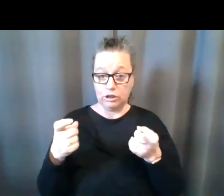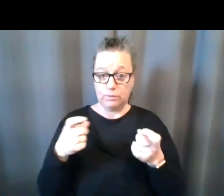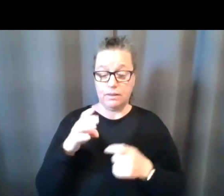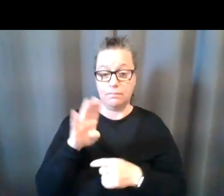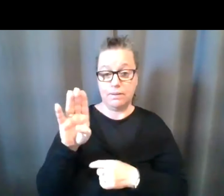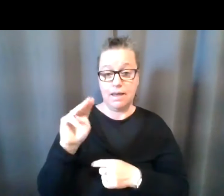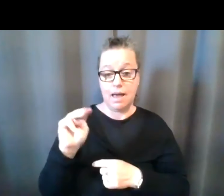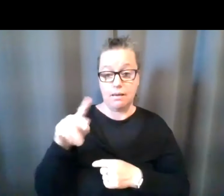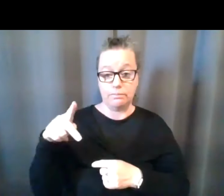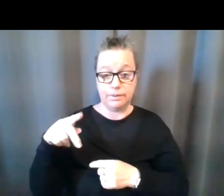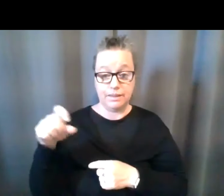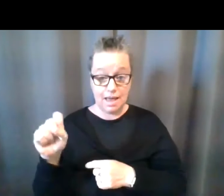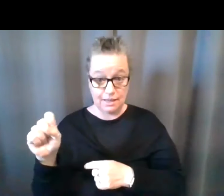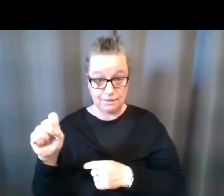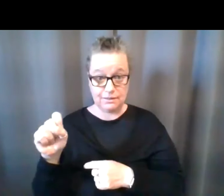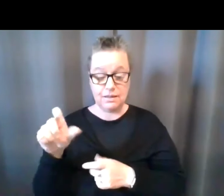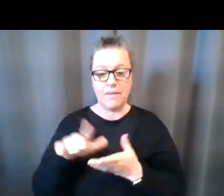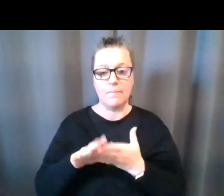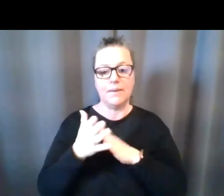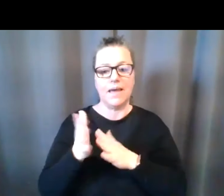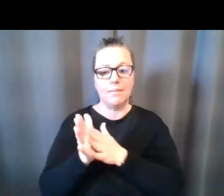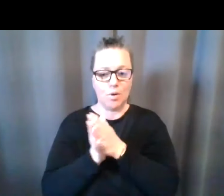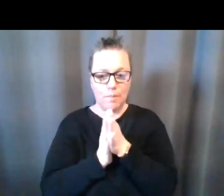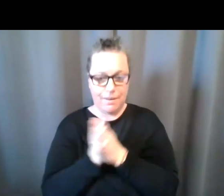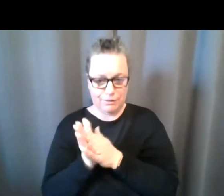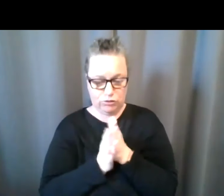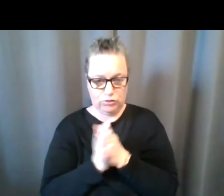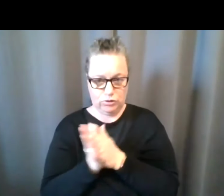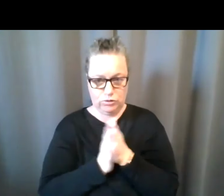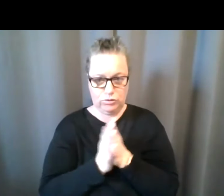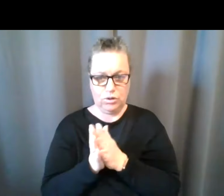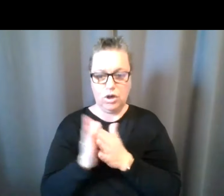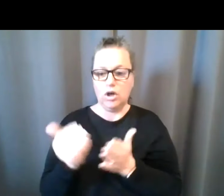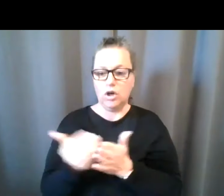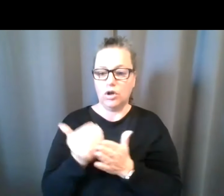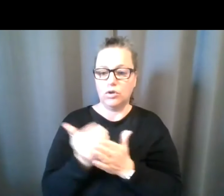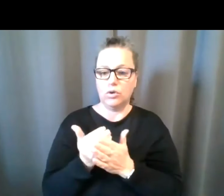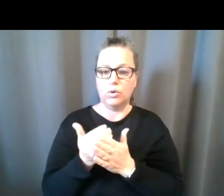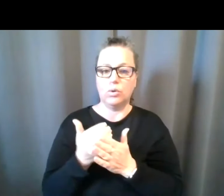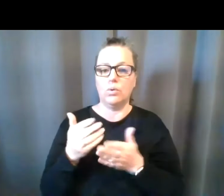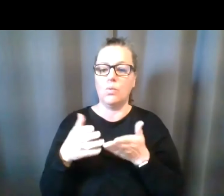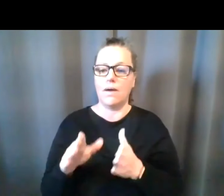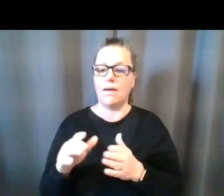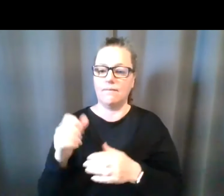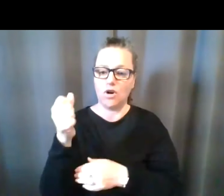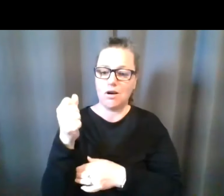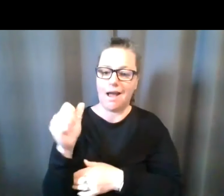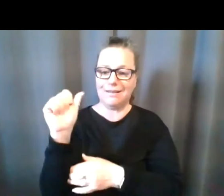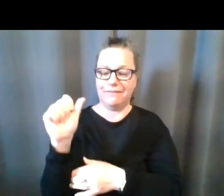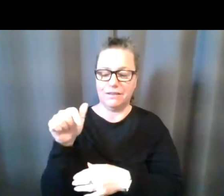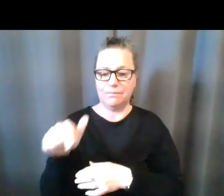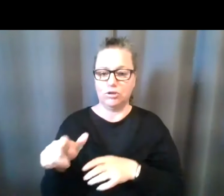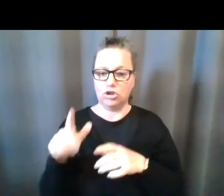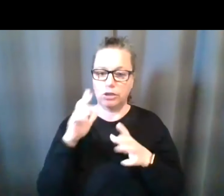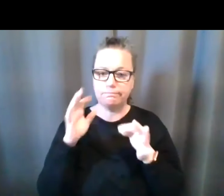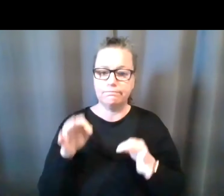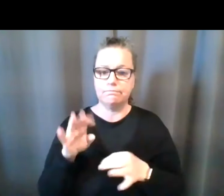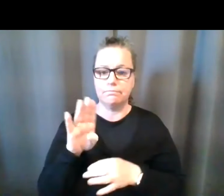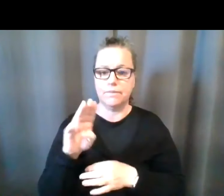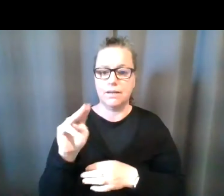VMPS soon became her passion, her new form of activism. She made the move to become